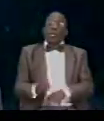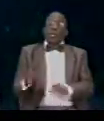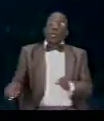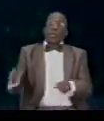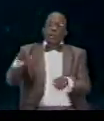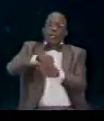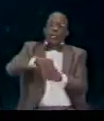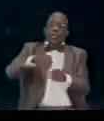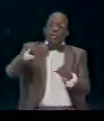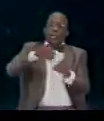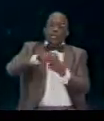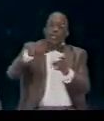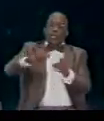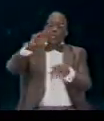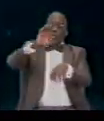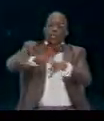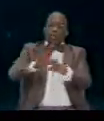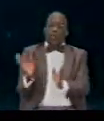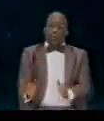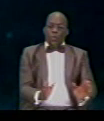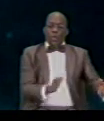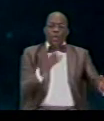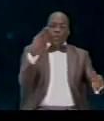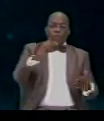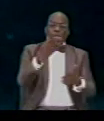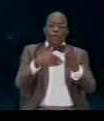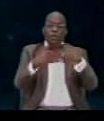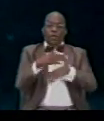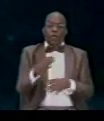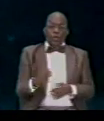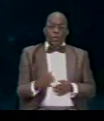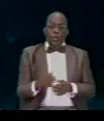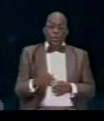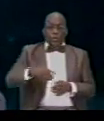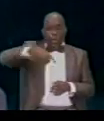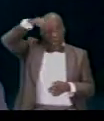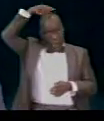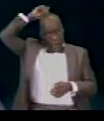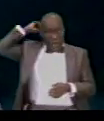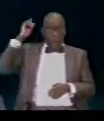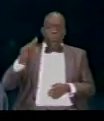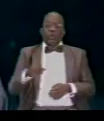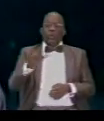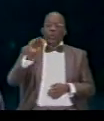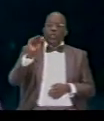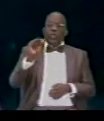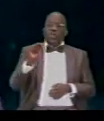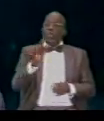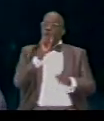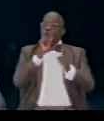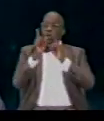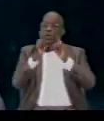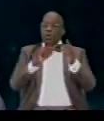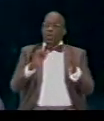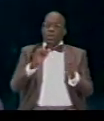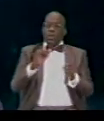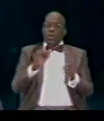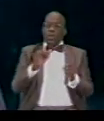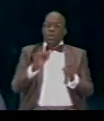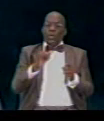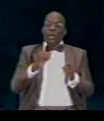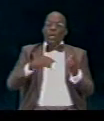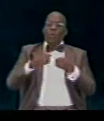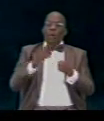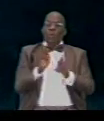also prepared for heaven. If you look at the book of Daniel chapter 12, it's talking about the people that know their